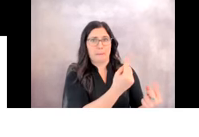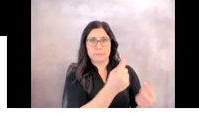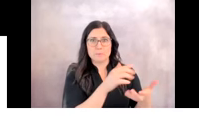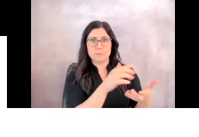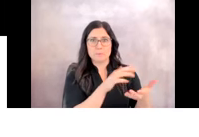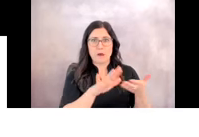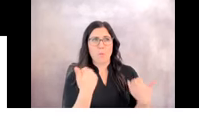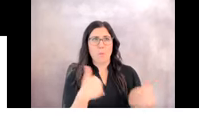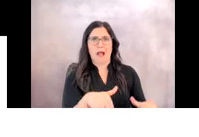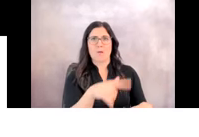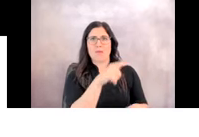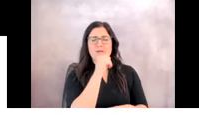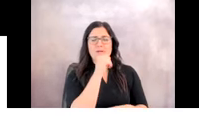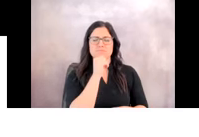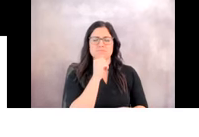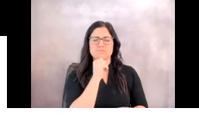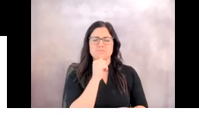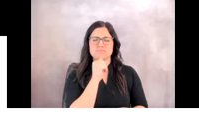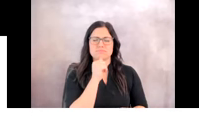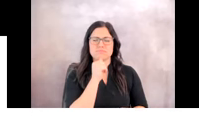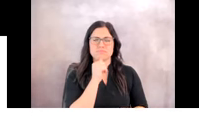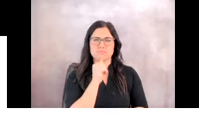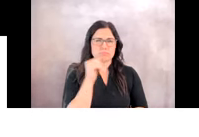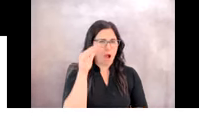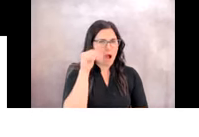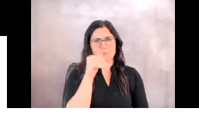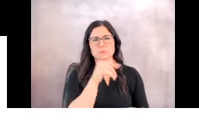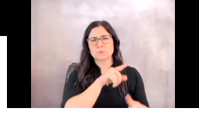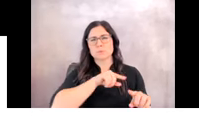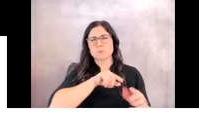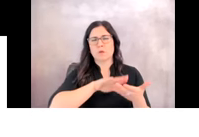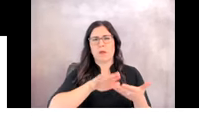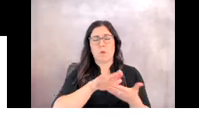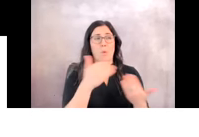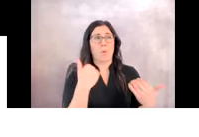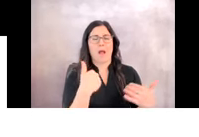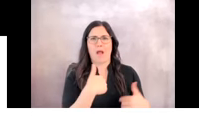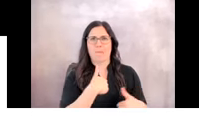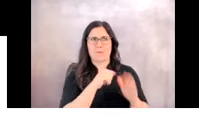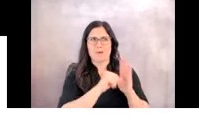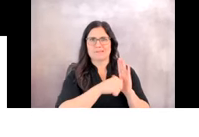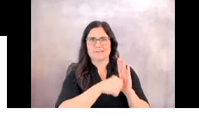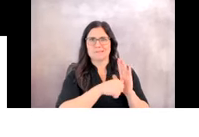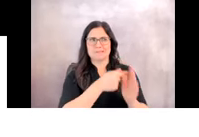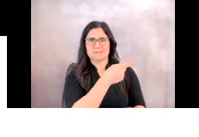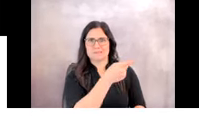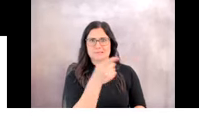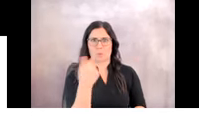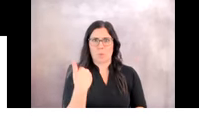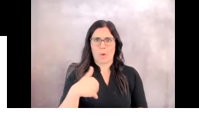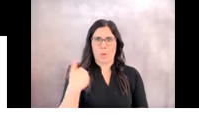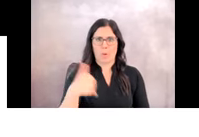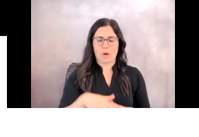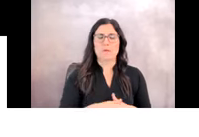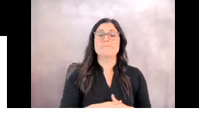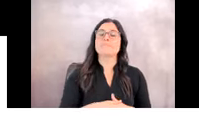have the same amount of fortitude in some of the situations that our students deal with. So I do